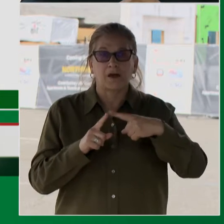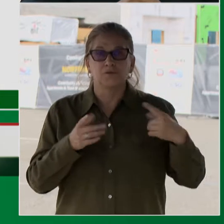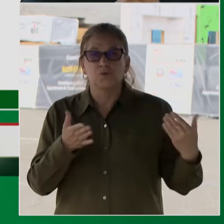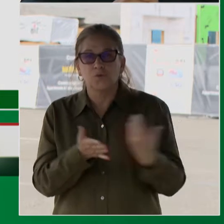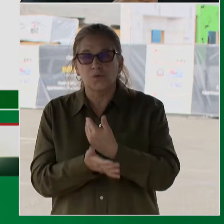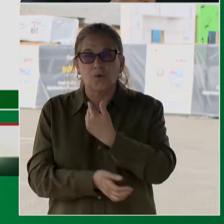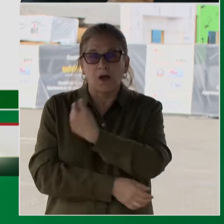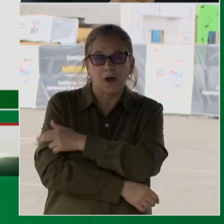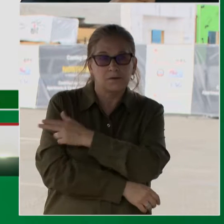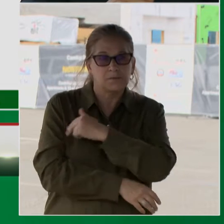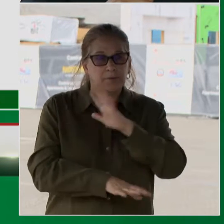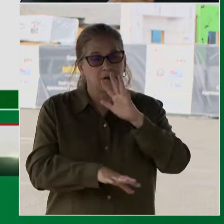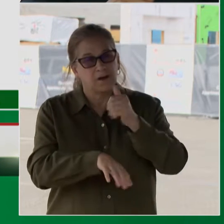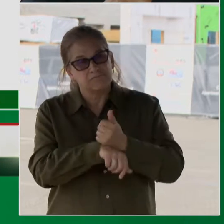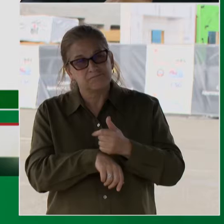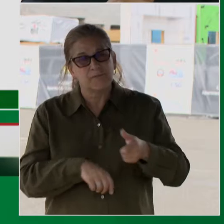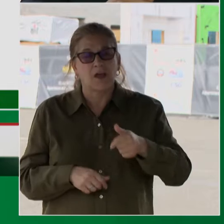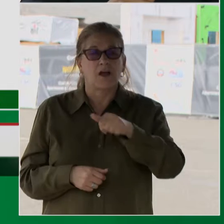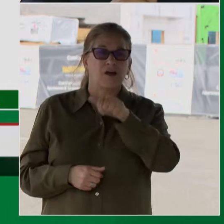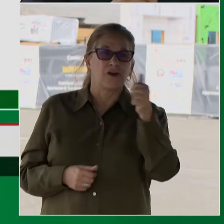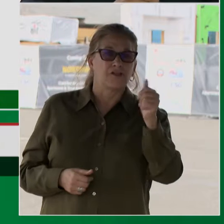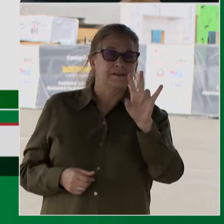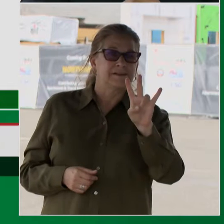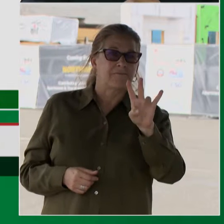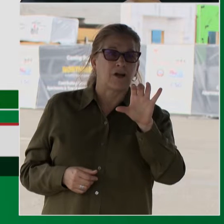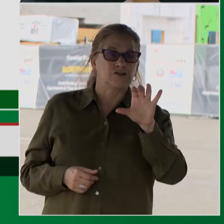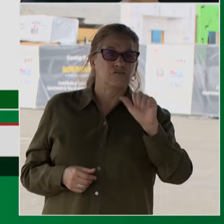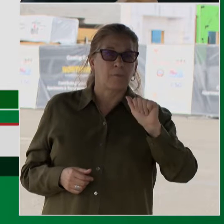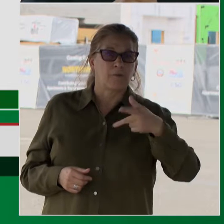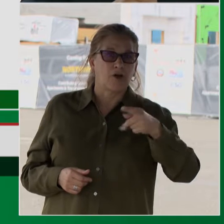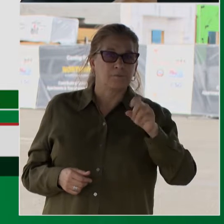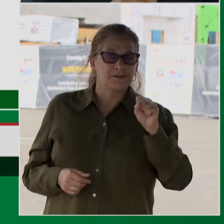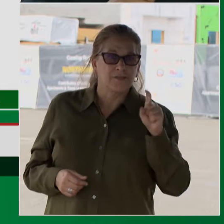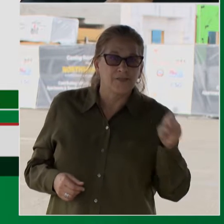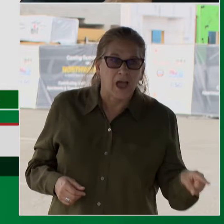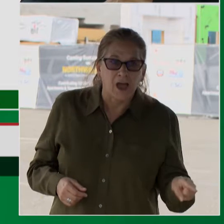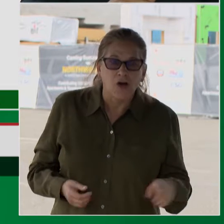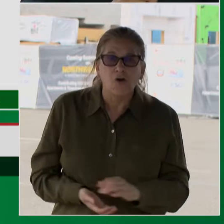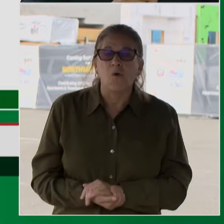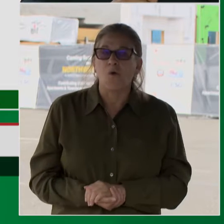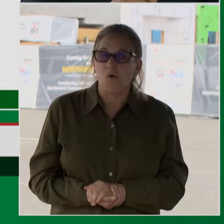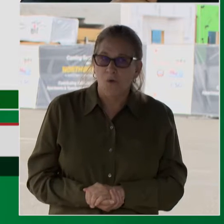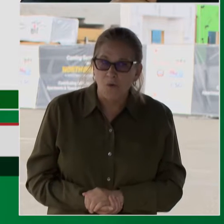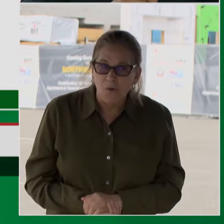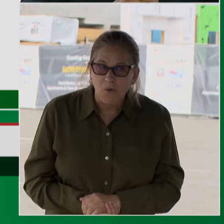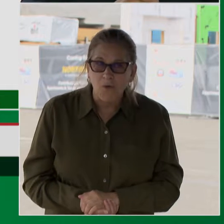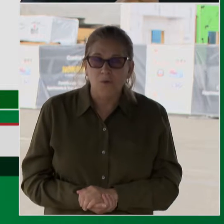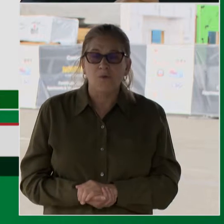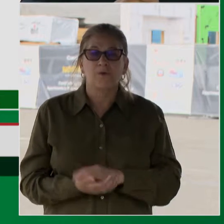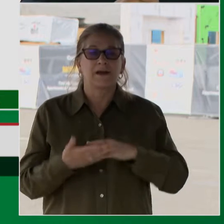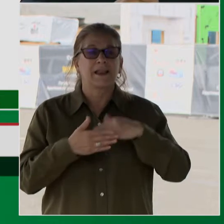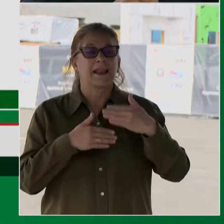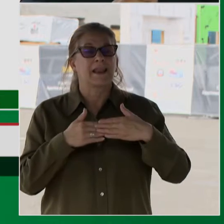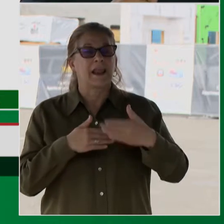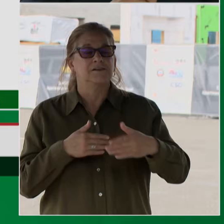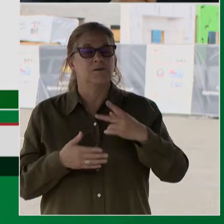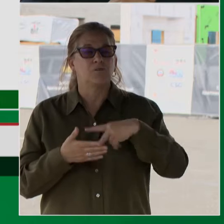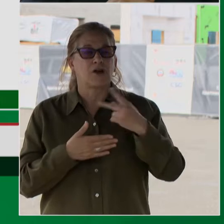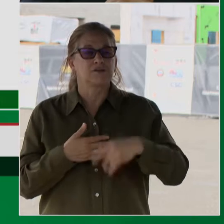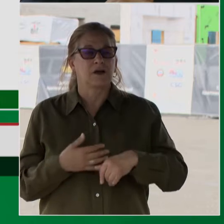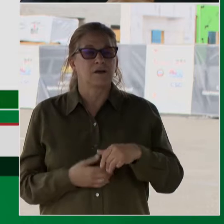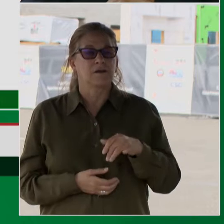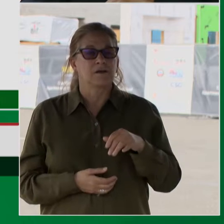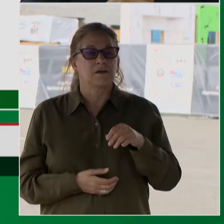at the site. So, wow, a lot going on with St. Elizabeth and Ward 8. The next project is Mcmillan, which will produce